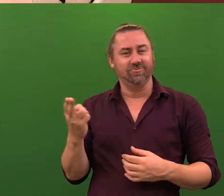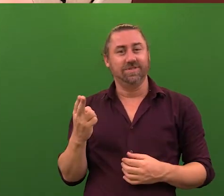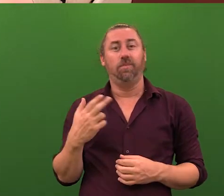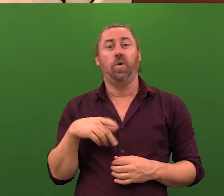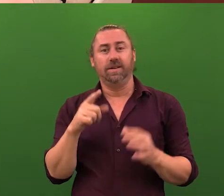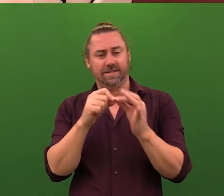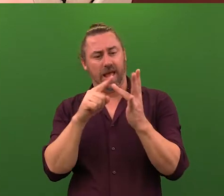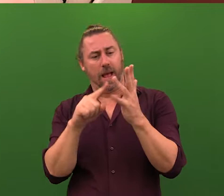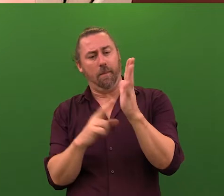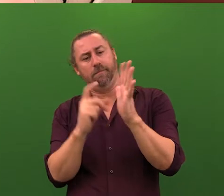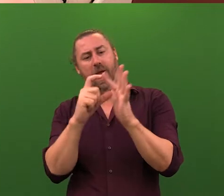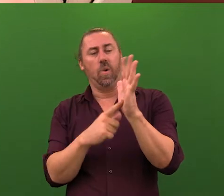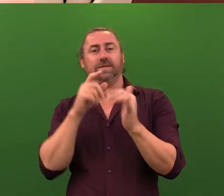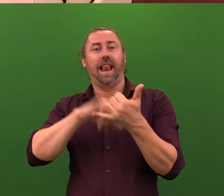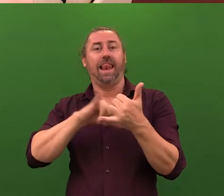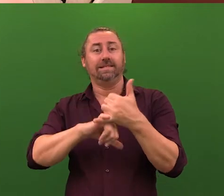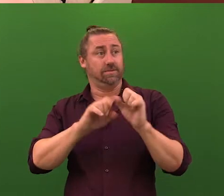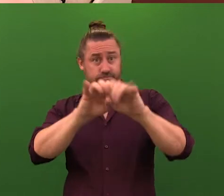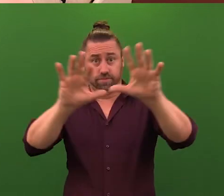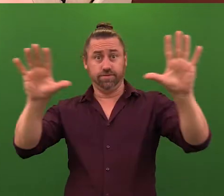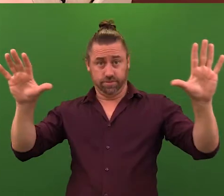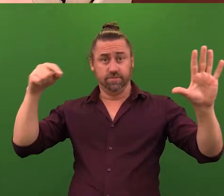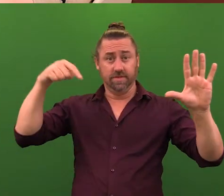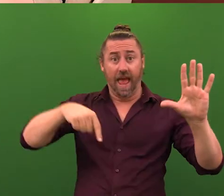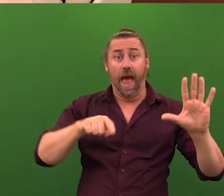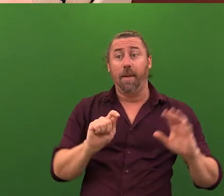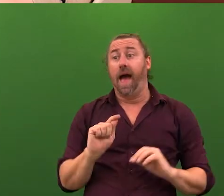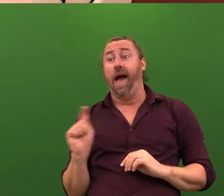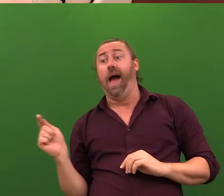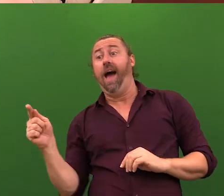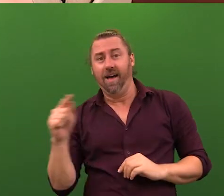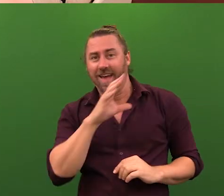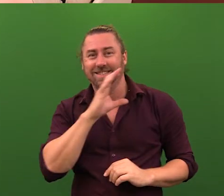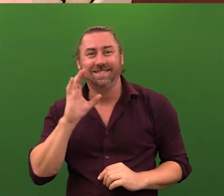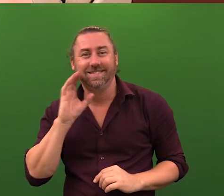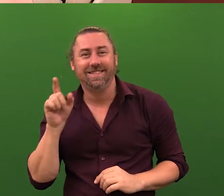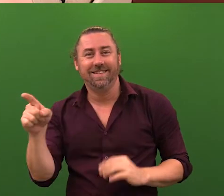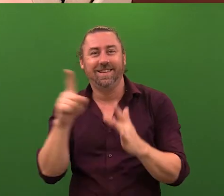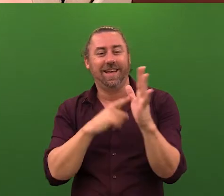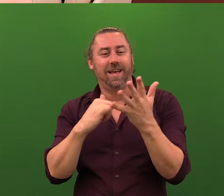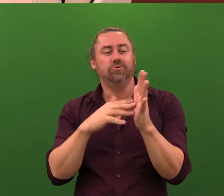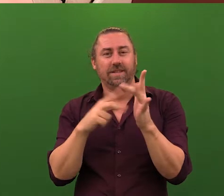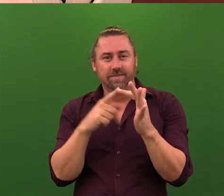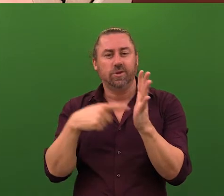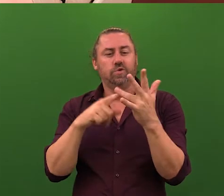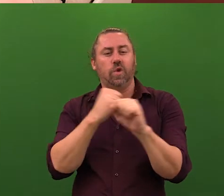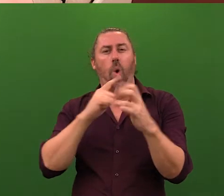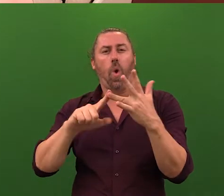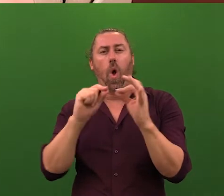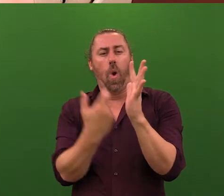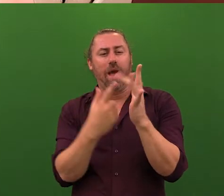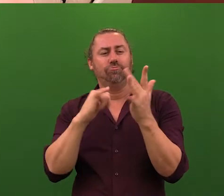the exhibition Boundless that you have on at the moment is being held alongside your cousin, Jasmine Togo